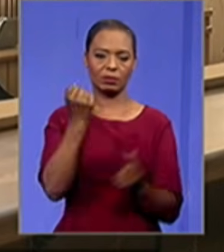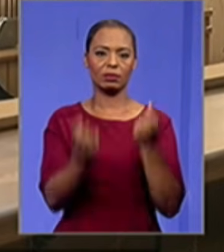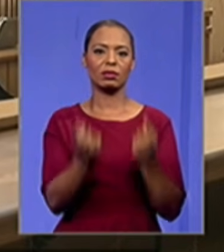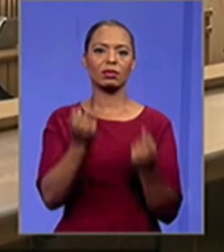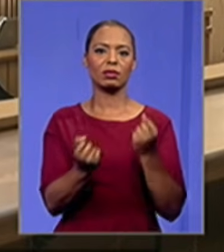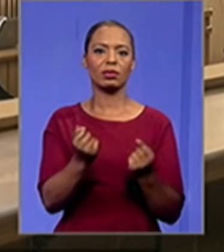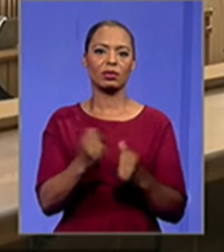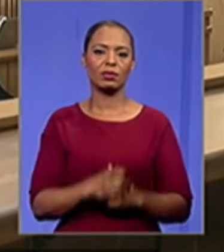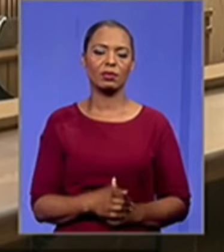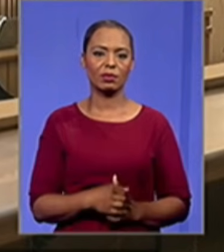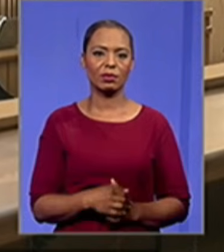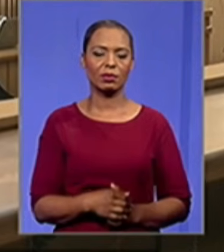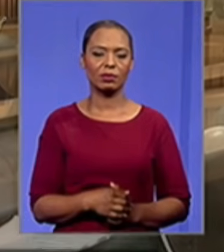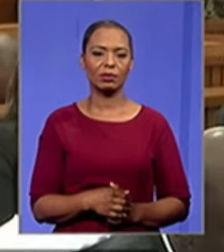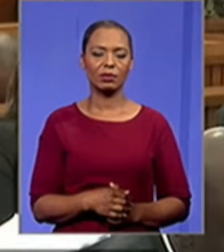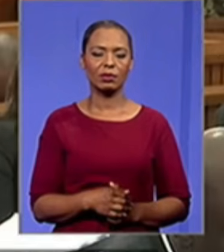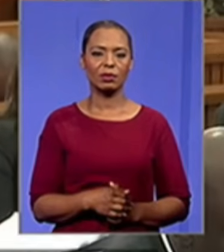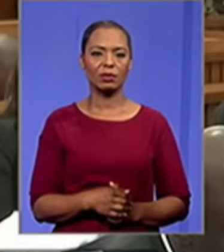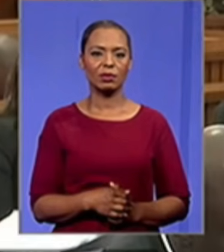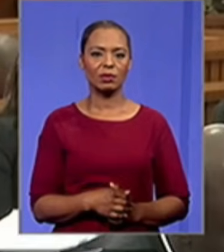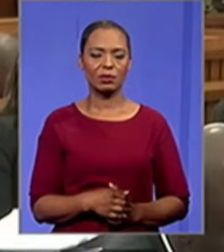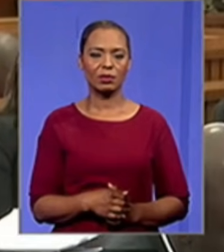ka moragonyana.